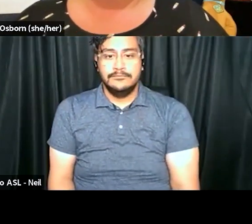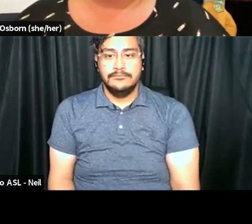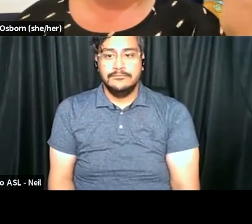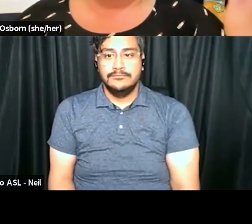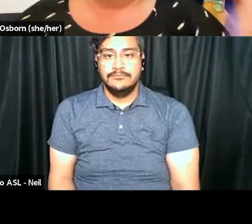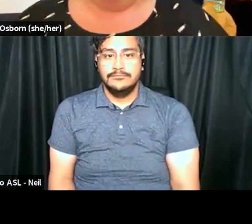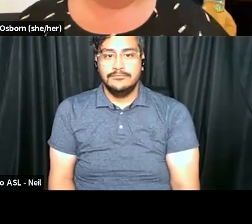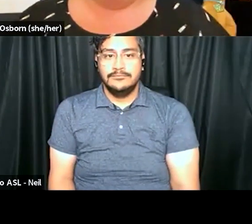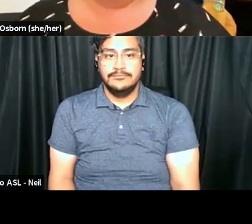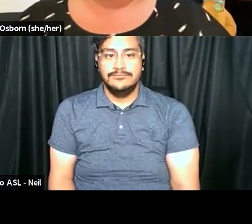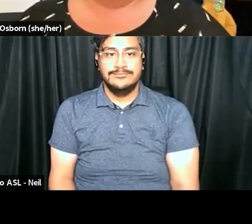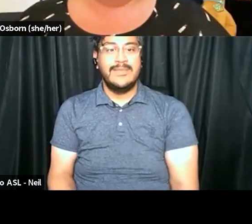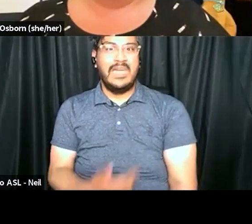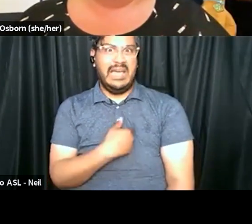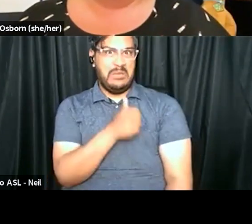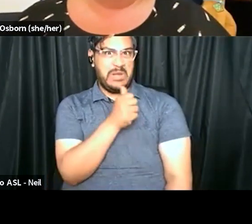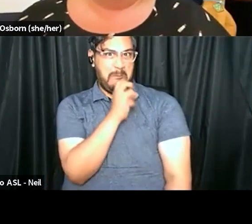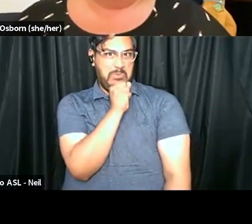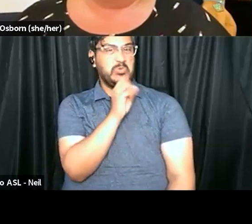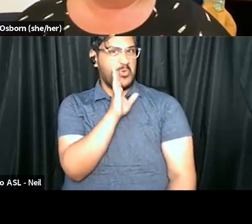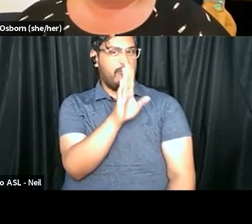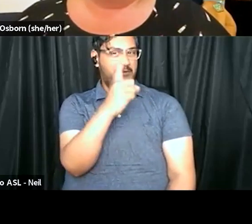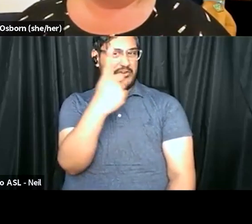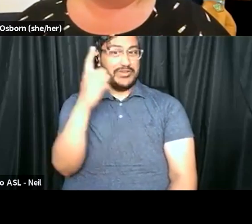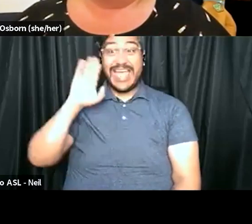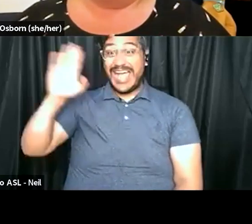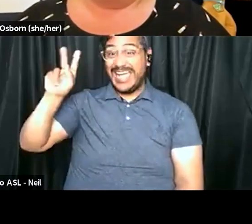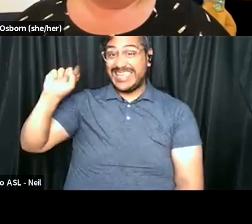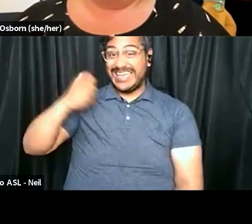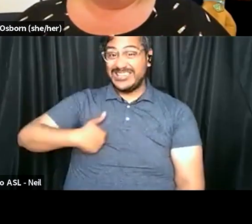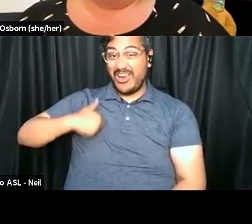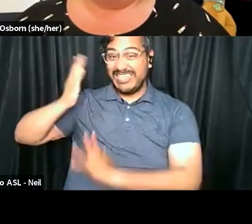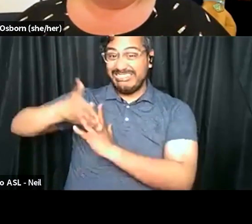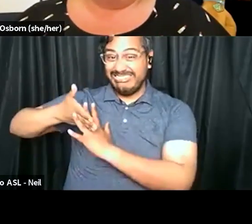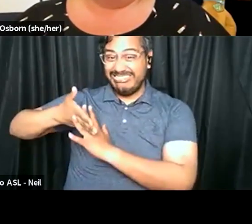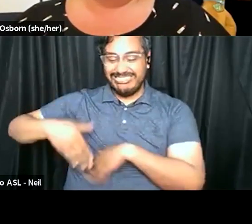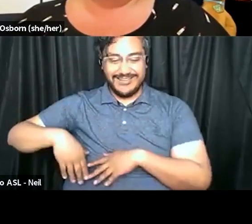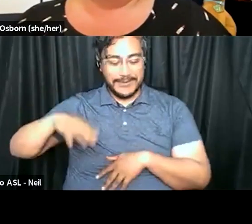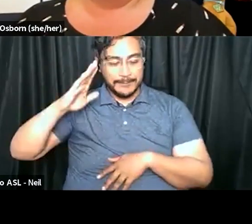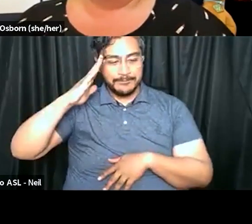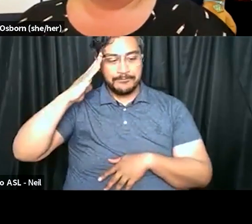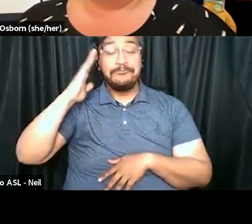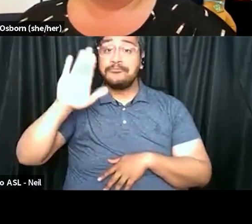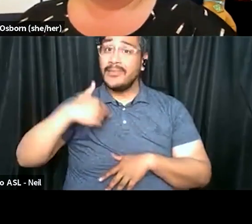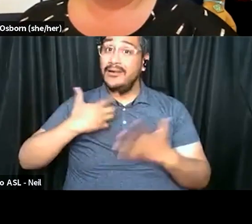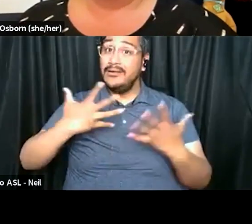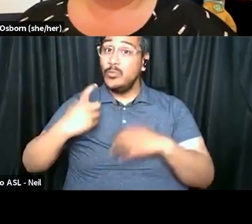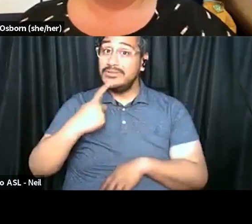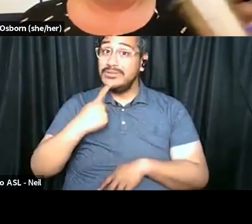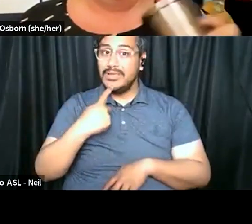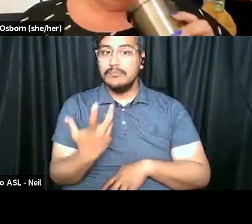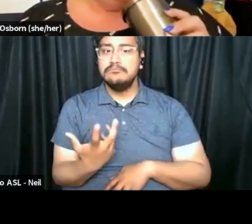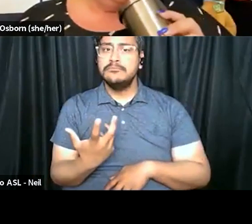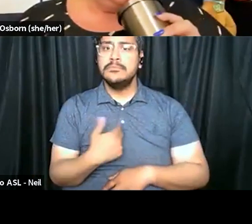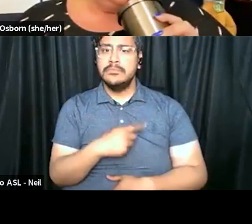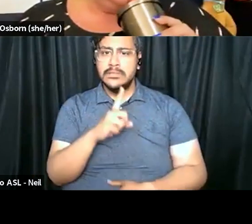And you can I'm not muted, so I'll go first. Hi, Kat. Sorry, I jumped in front. I just wanted to say that I'm quite